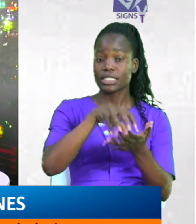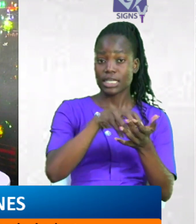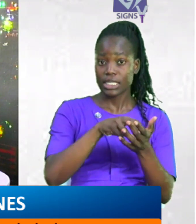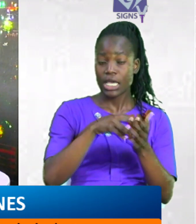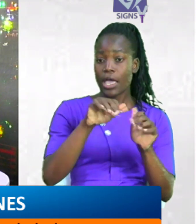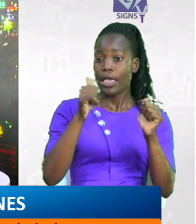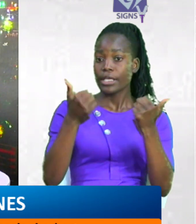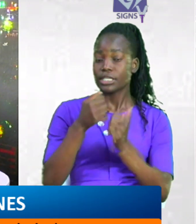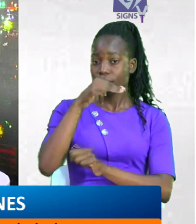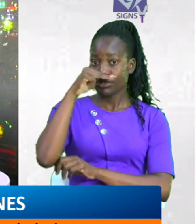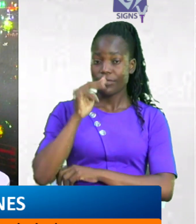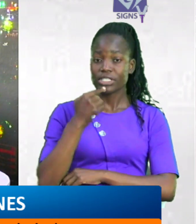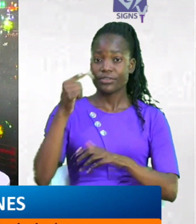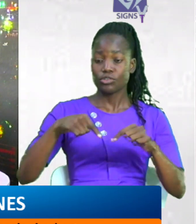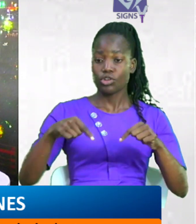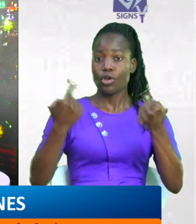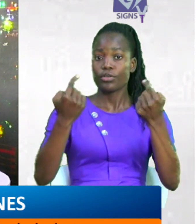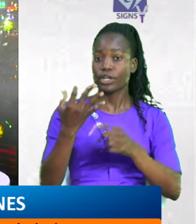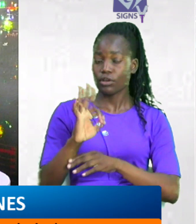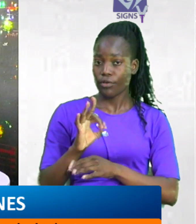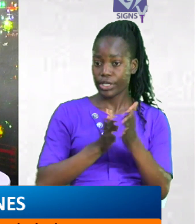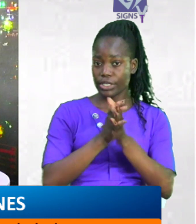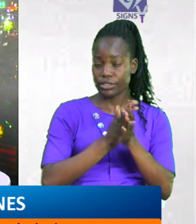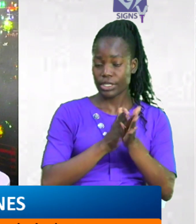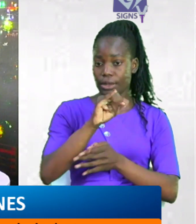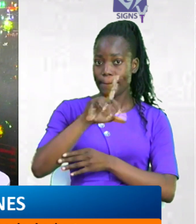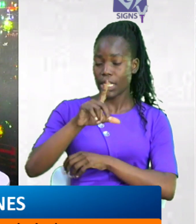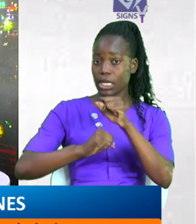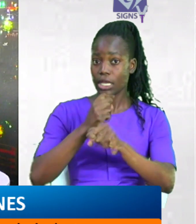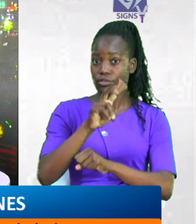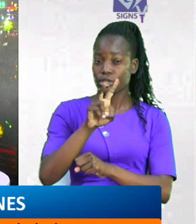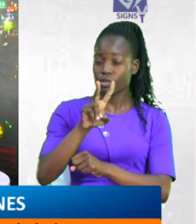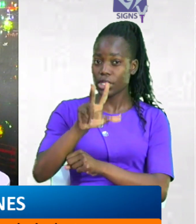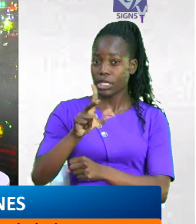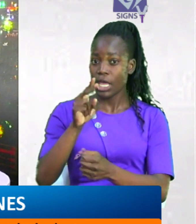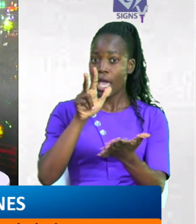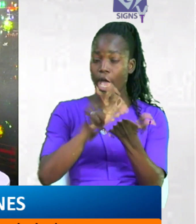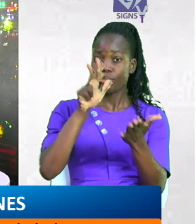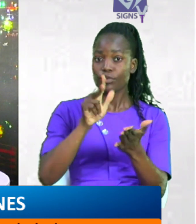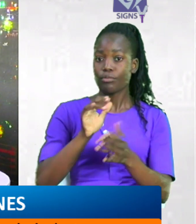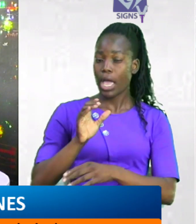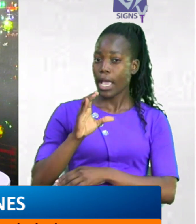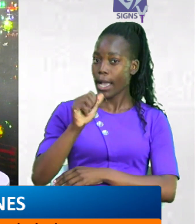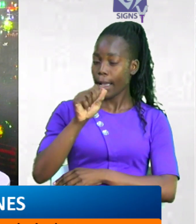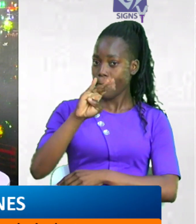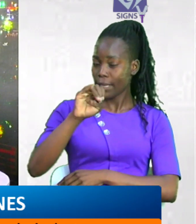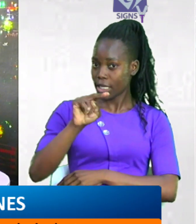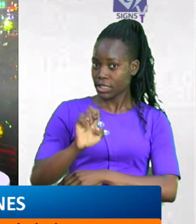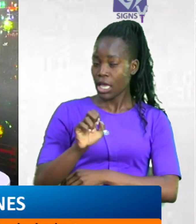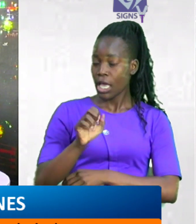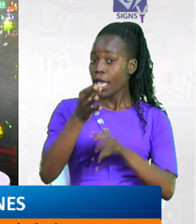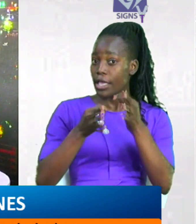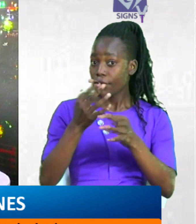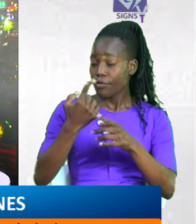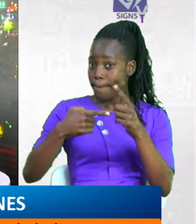retrogressive. In an apparent expression of the executive's support for the Commission and other state agencies, Mudavadi said